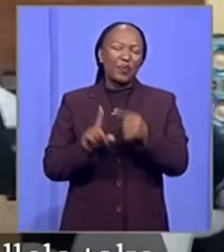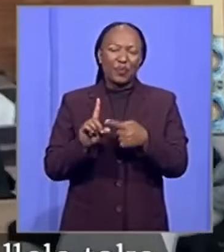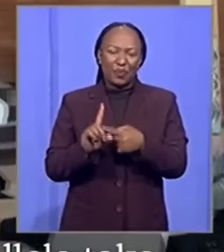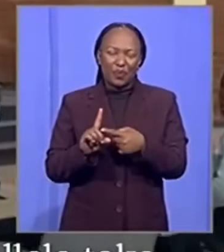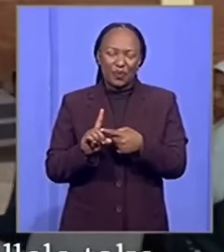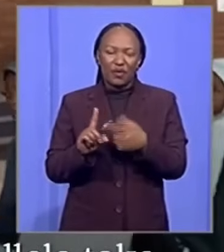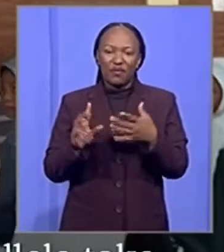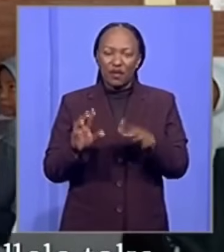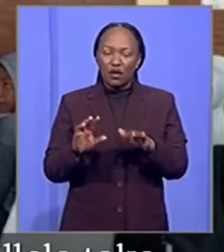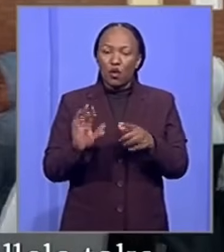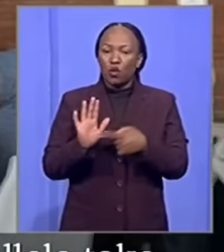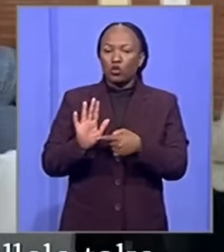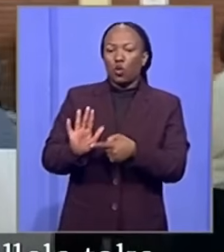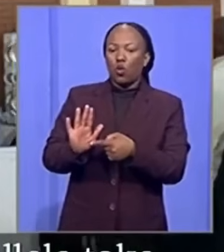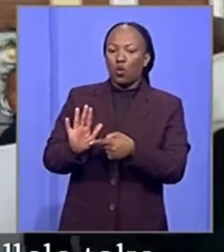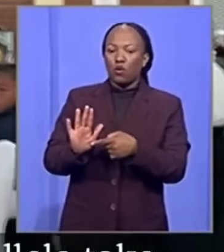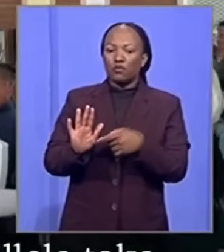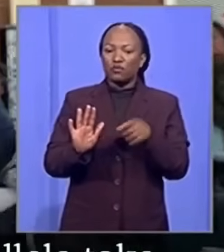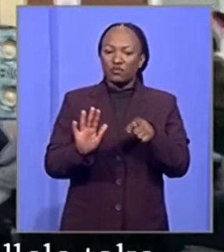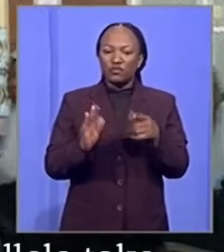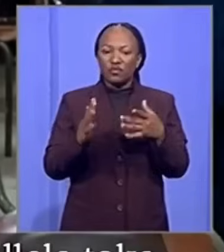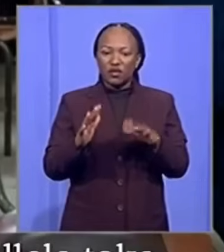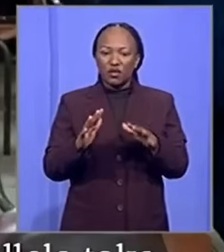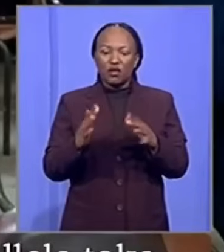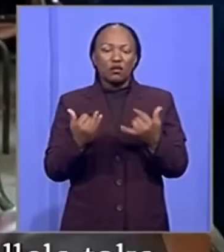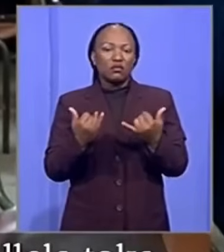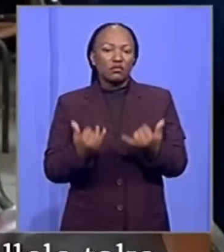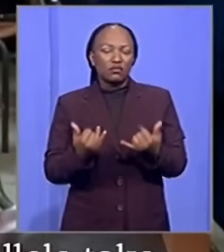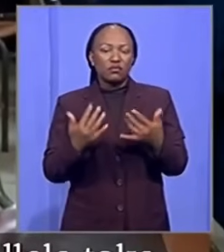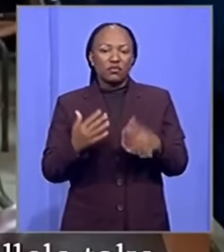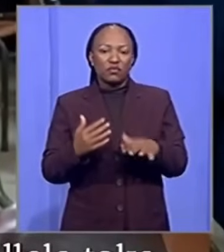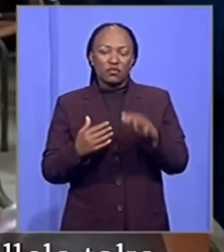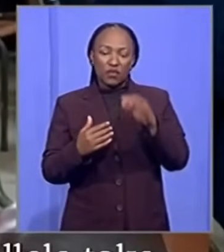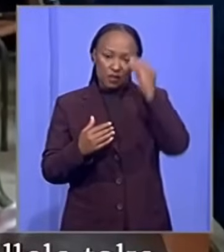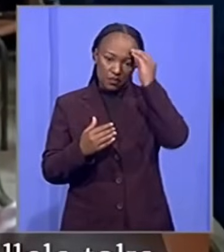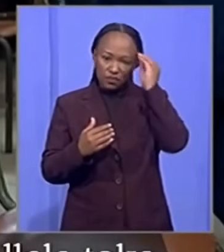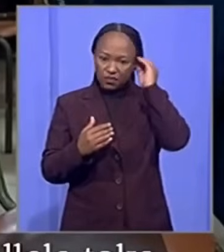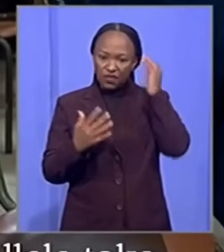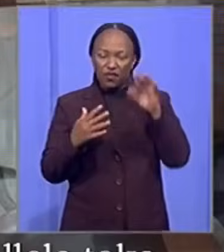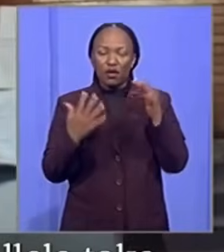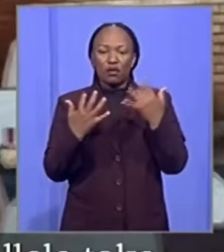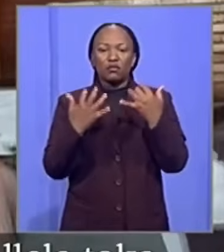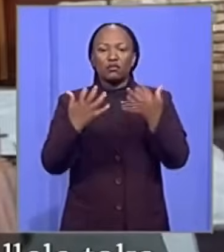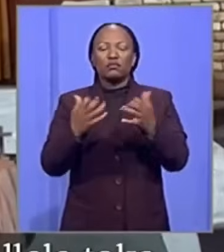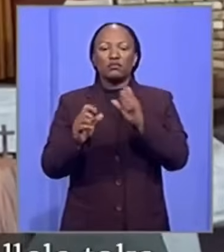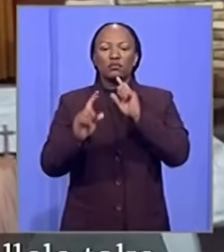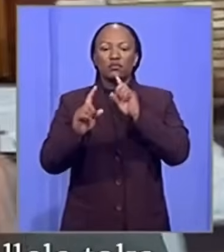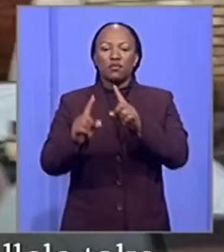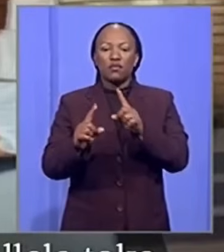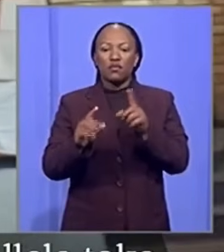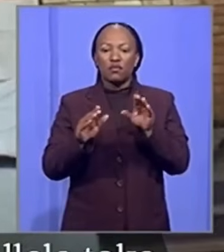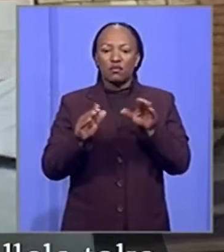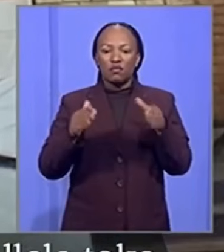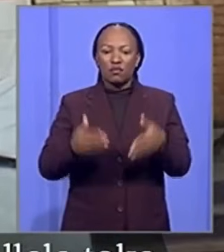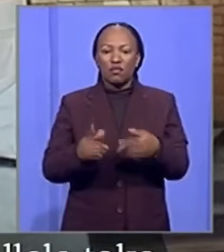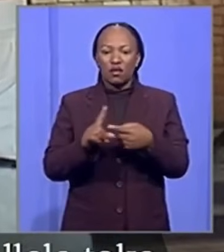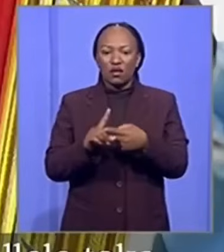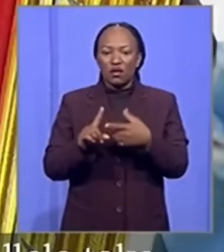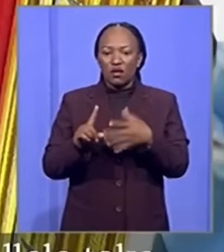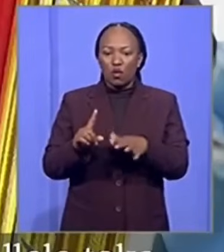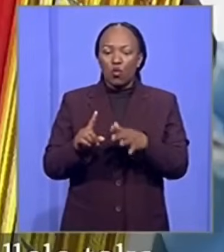Sena se hlalletse tshebeletsong ya bofifi ya Karabelo e neng e tshwaretswe Pescodia Secondary School moo mofu e neng e le morutwana